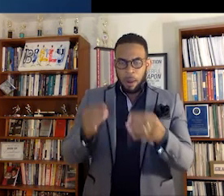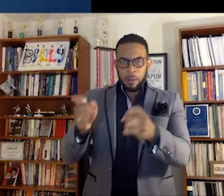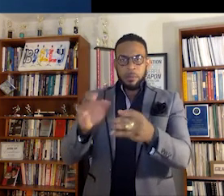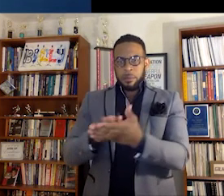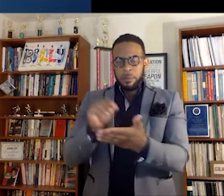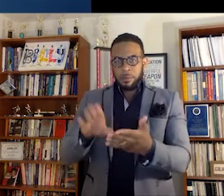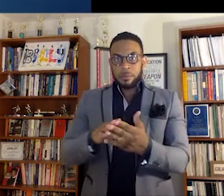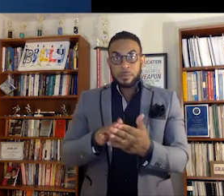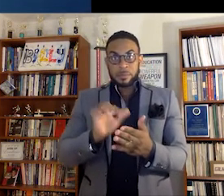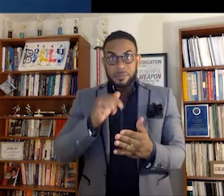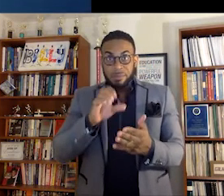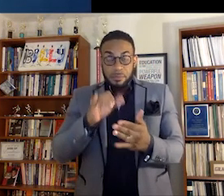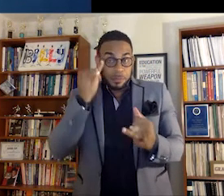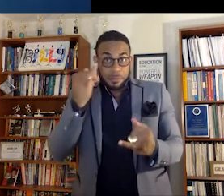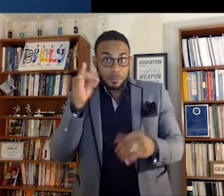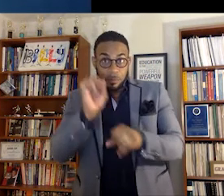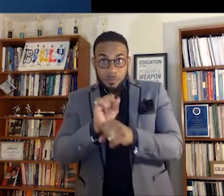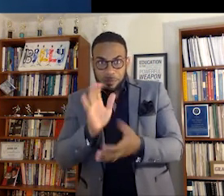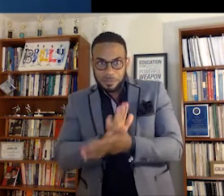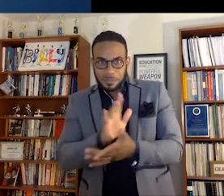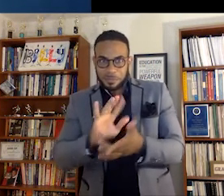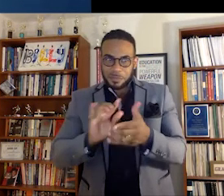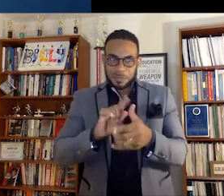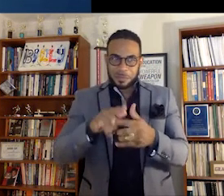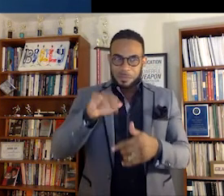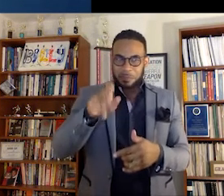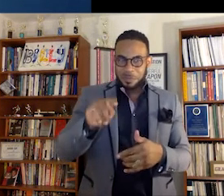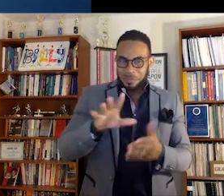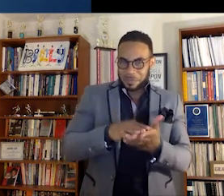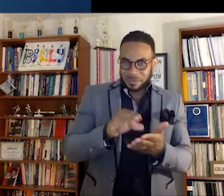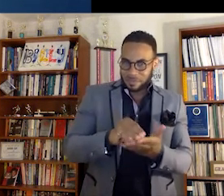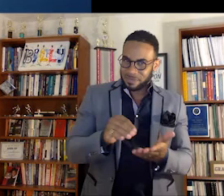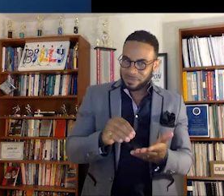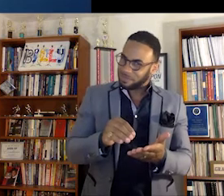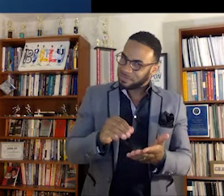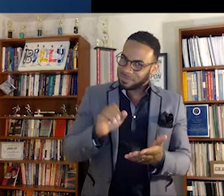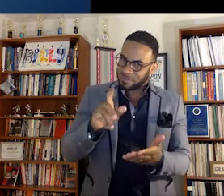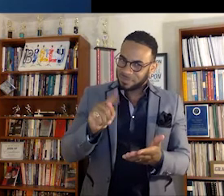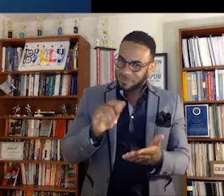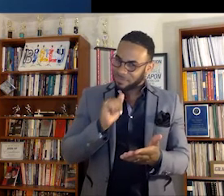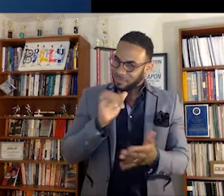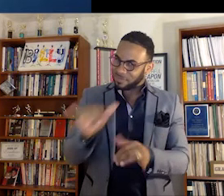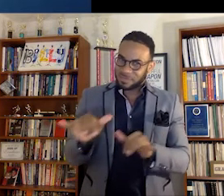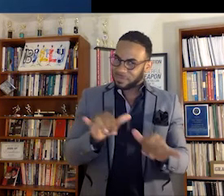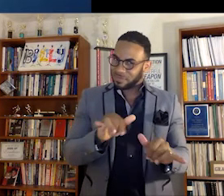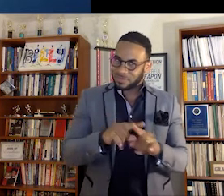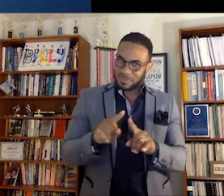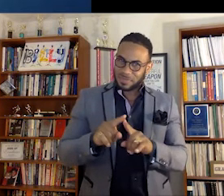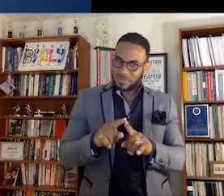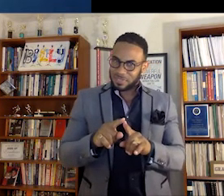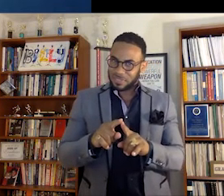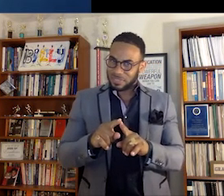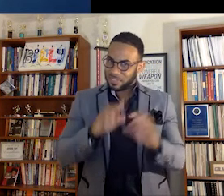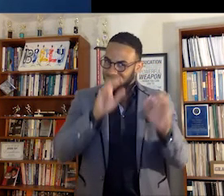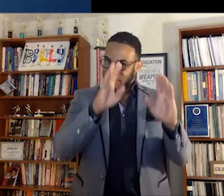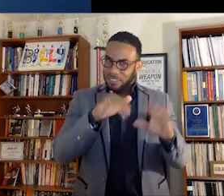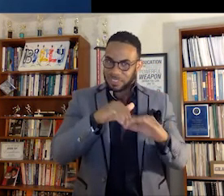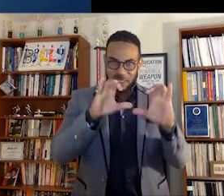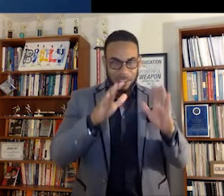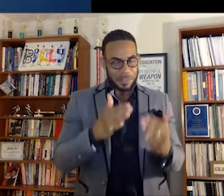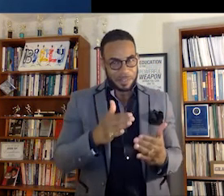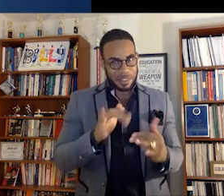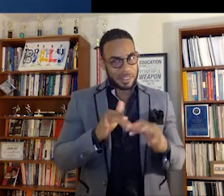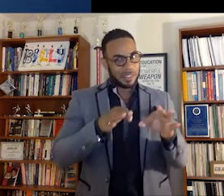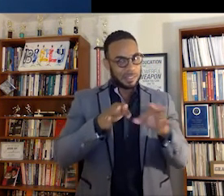so the idea of worksheet or packet learning, a packet is not the same as a teacher in the classroom